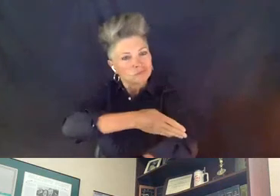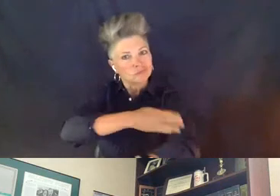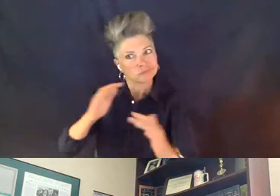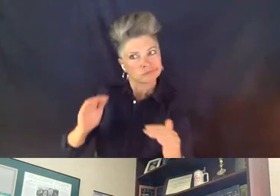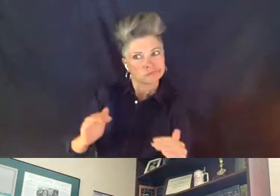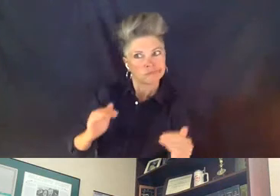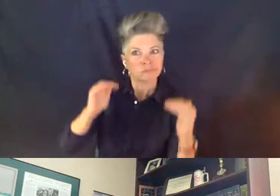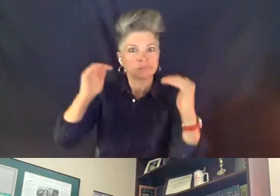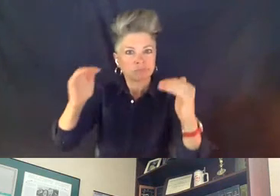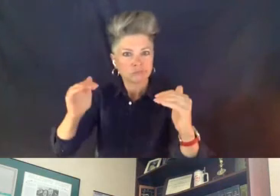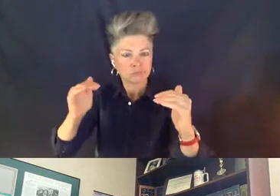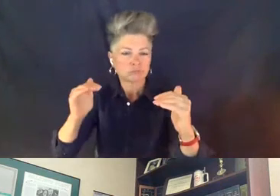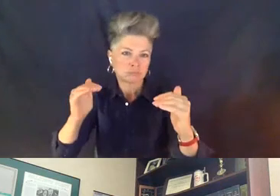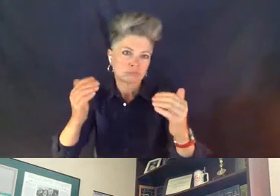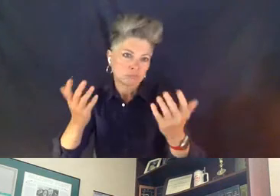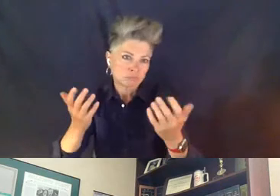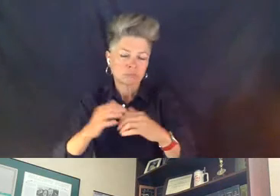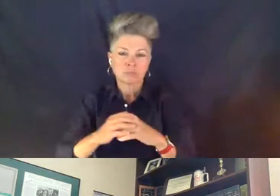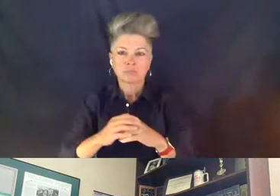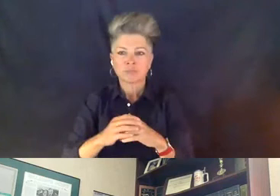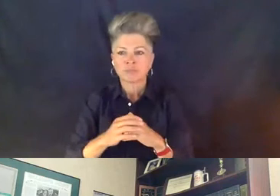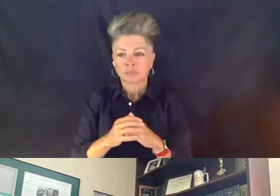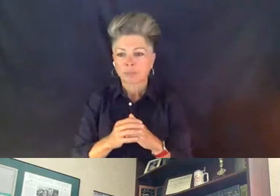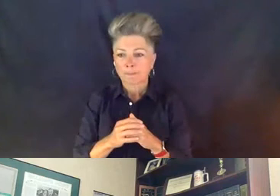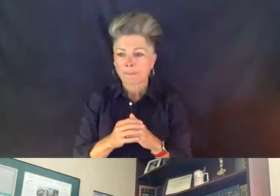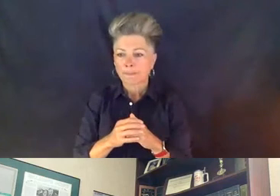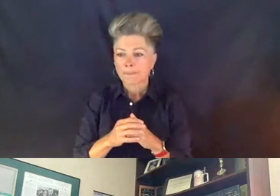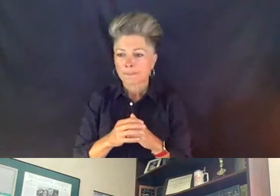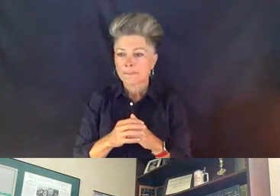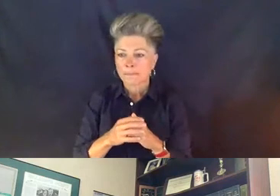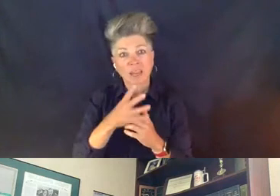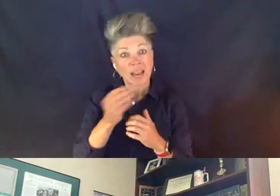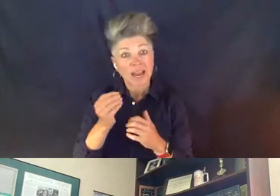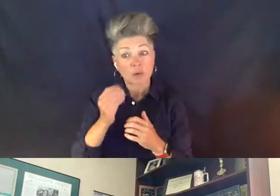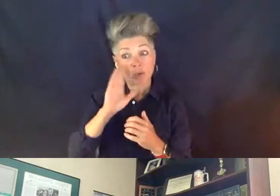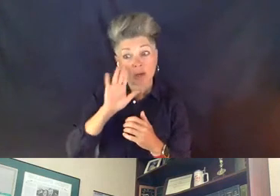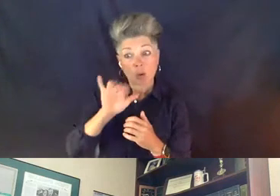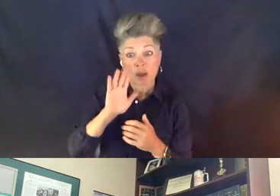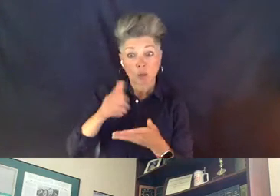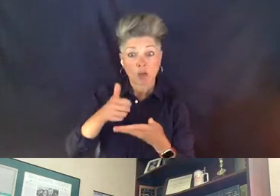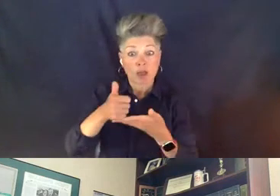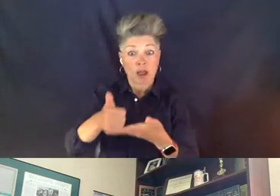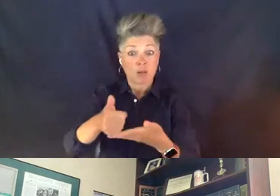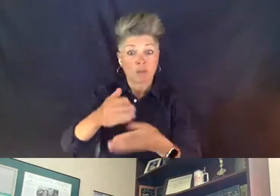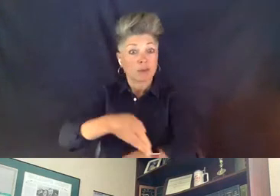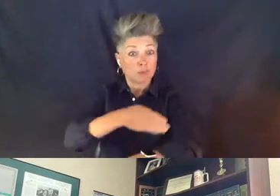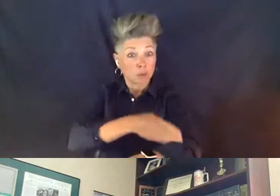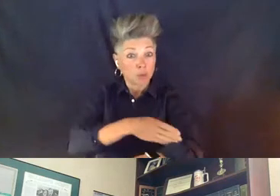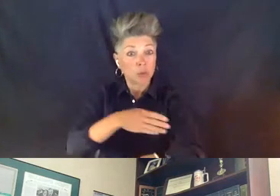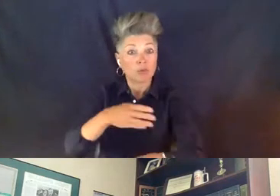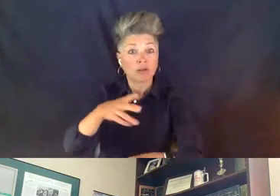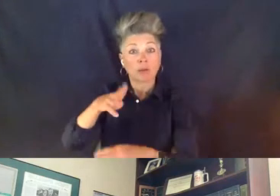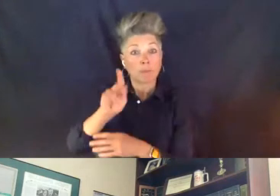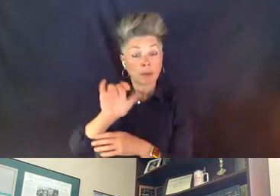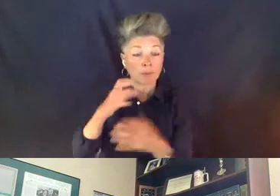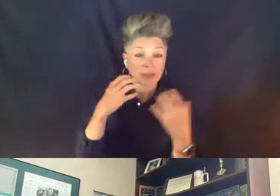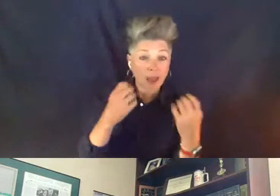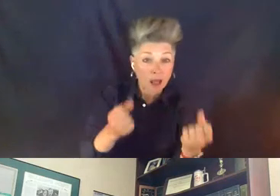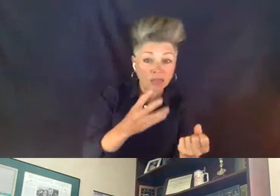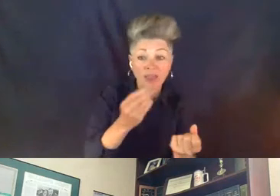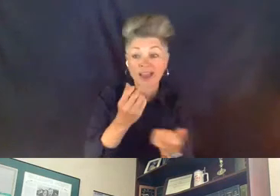we can see that we know would improve public health and safety through street safety